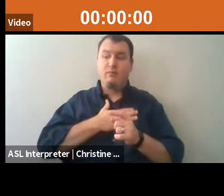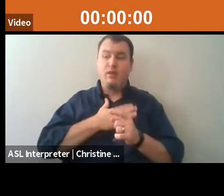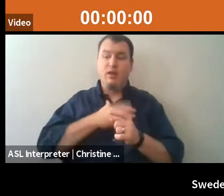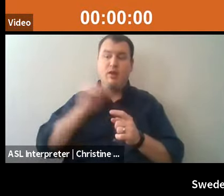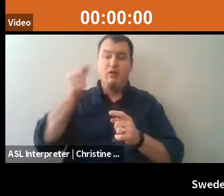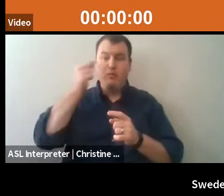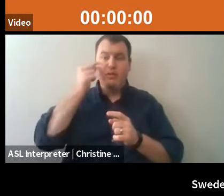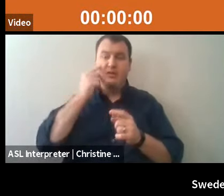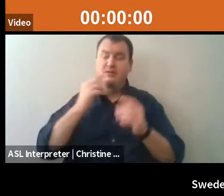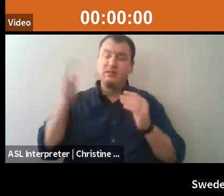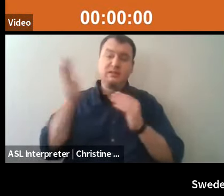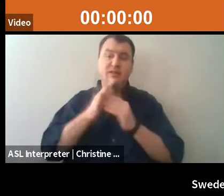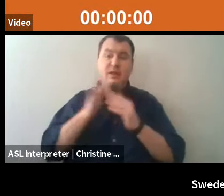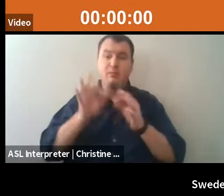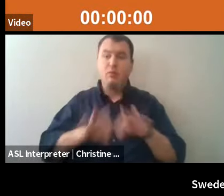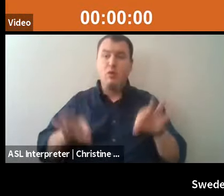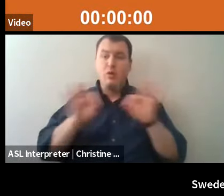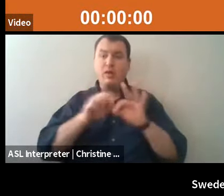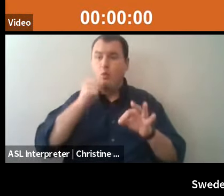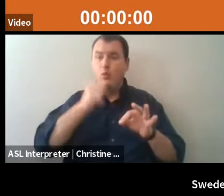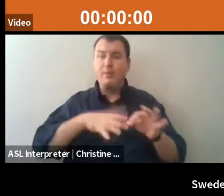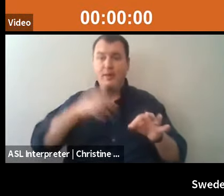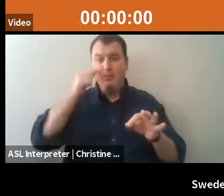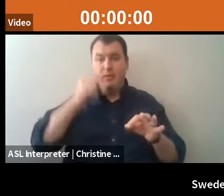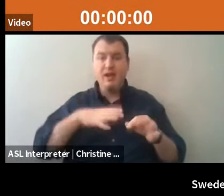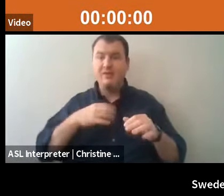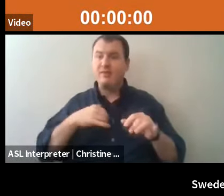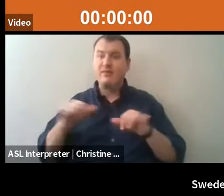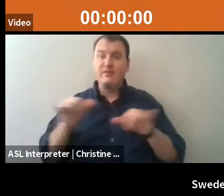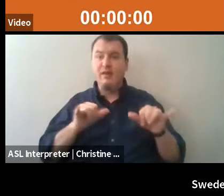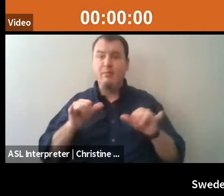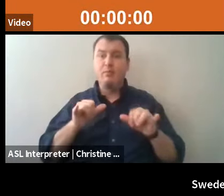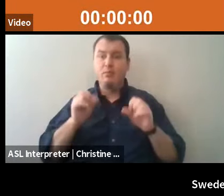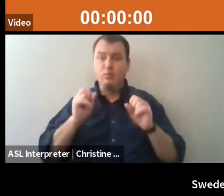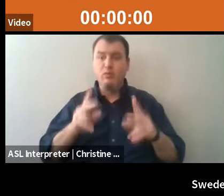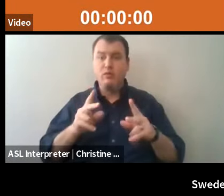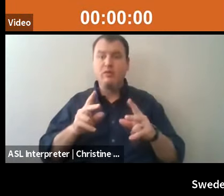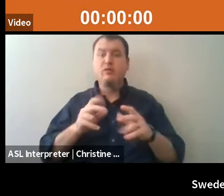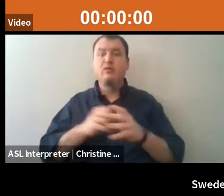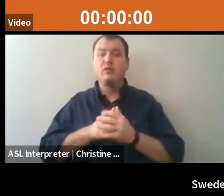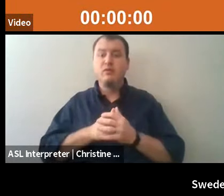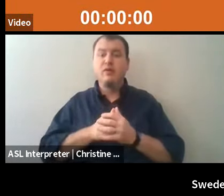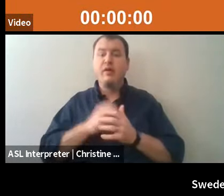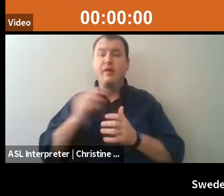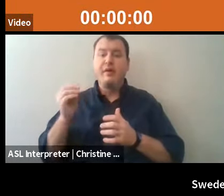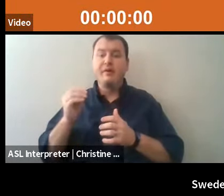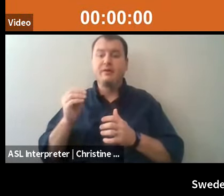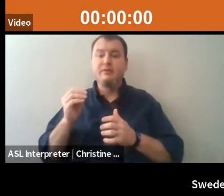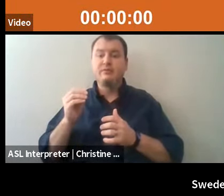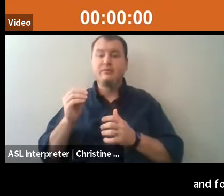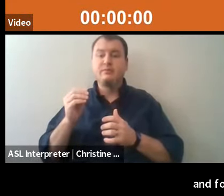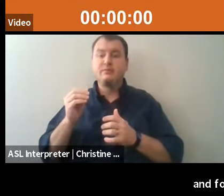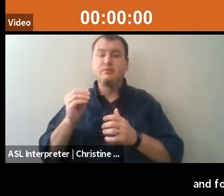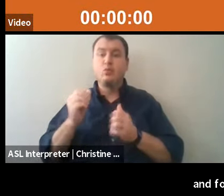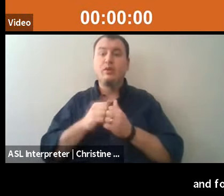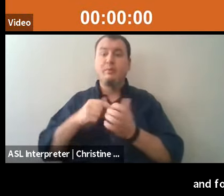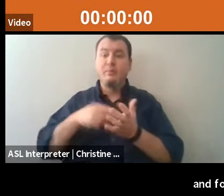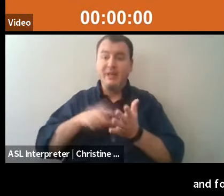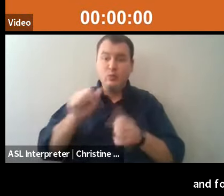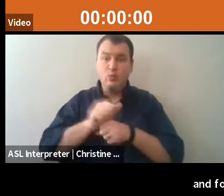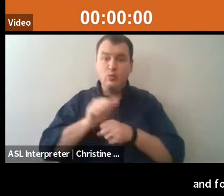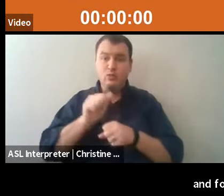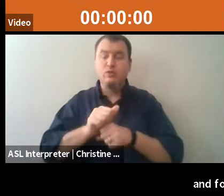top priority that women and men have the same opportunities and conditions as regards paid work, which gives